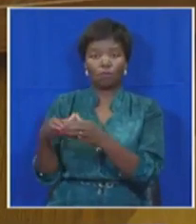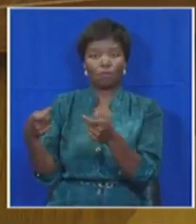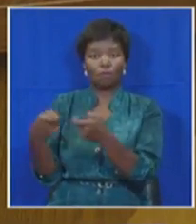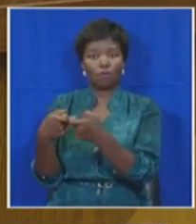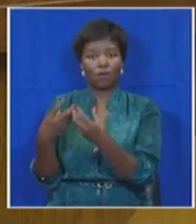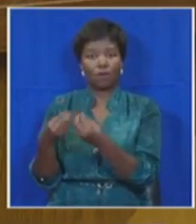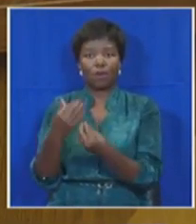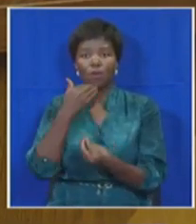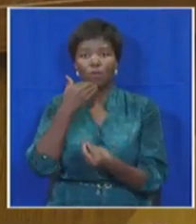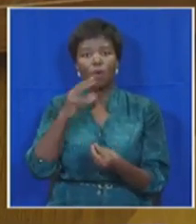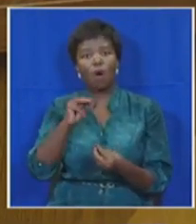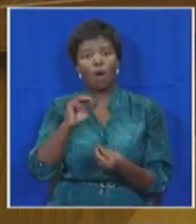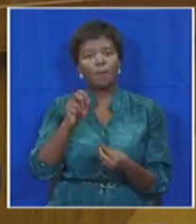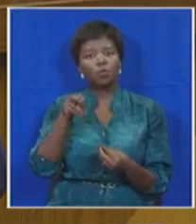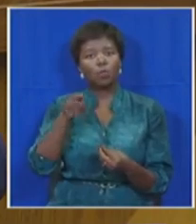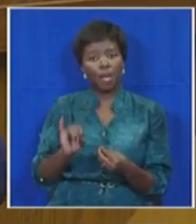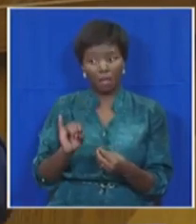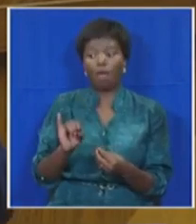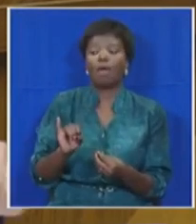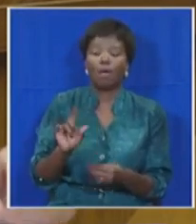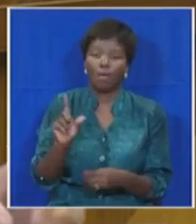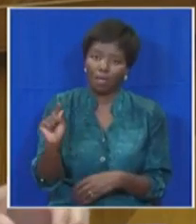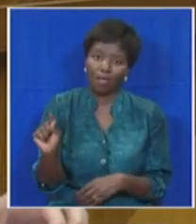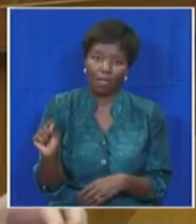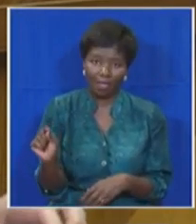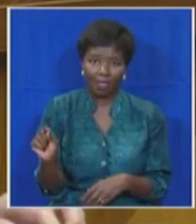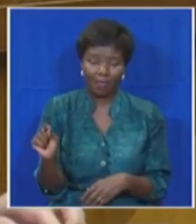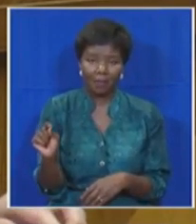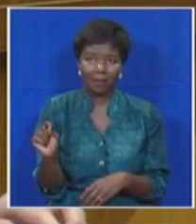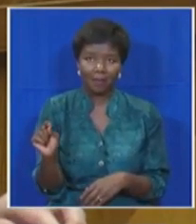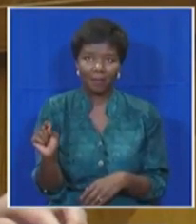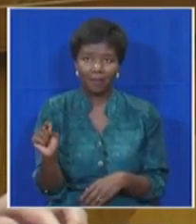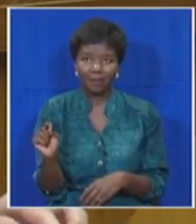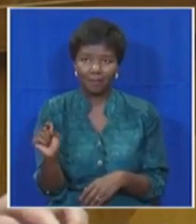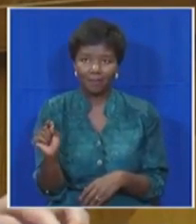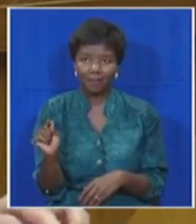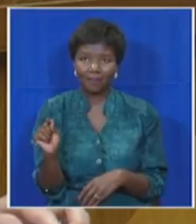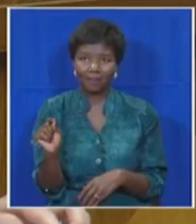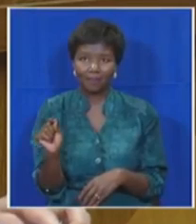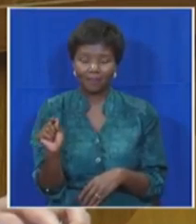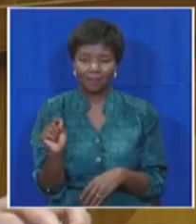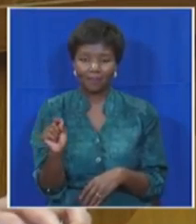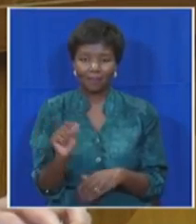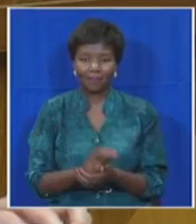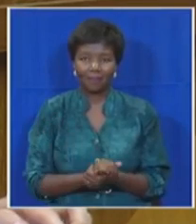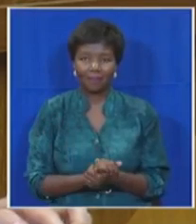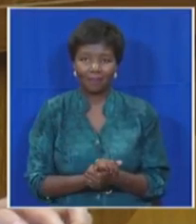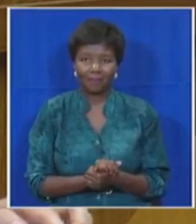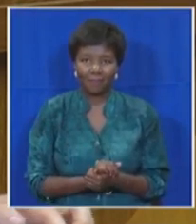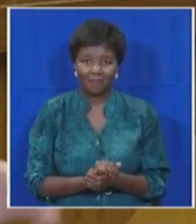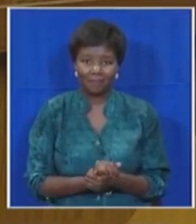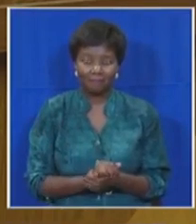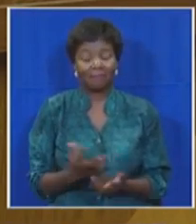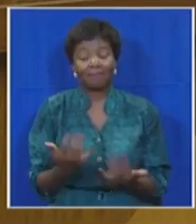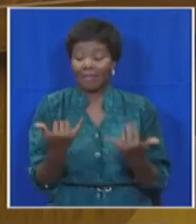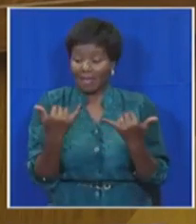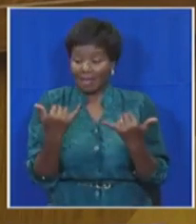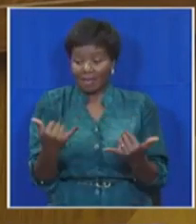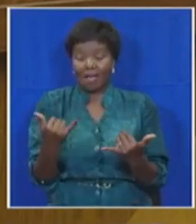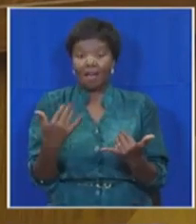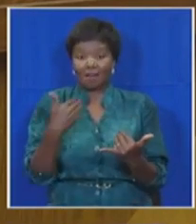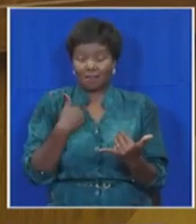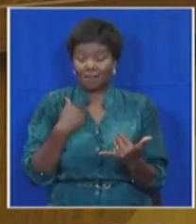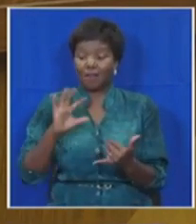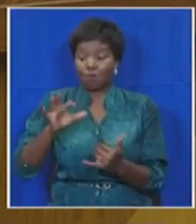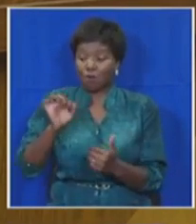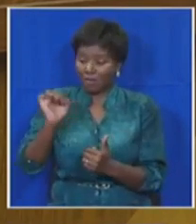Mzamani Saw. Eh? I would suggest that you go back to your province and